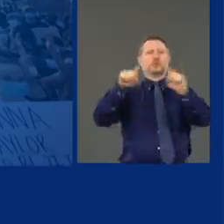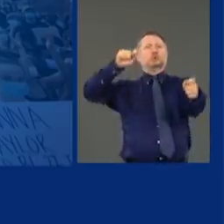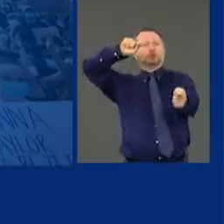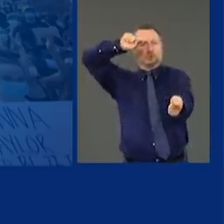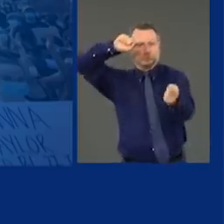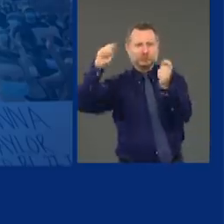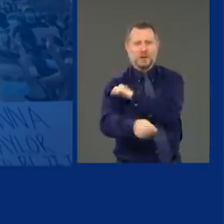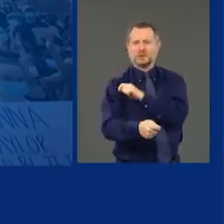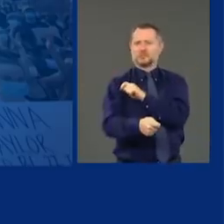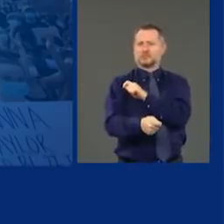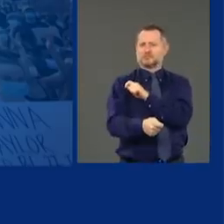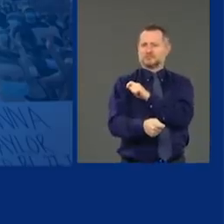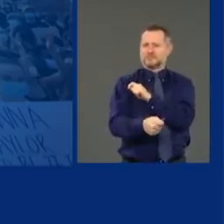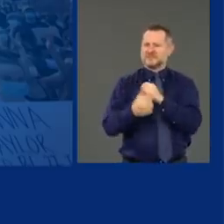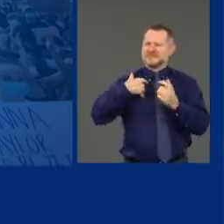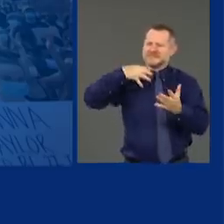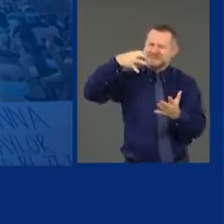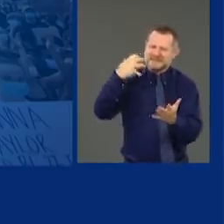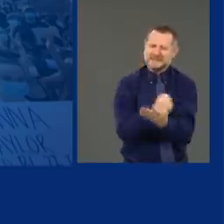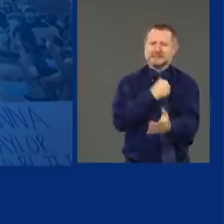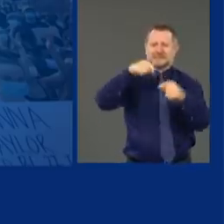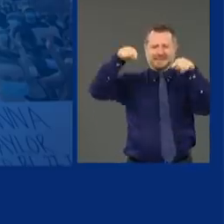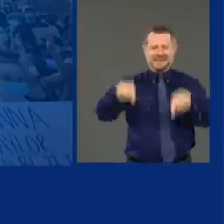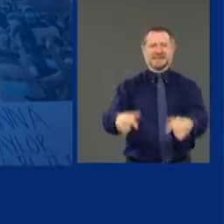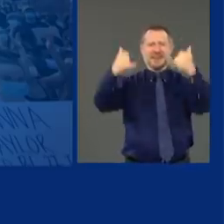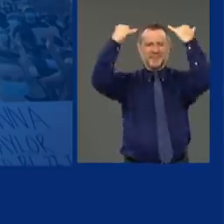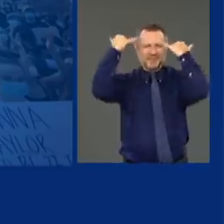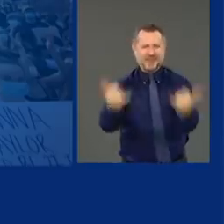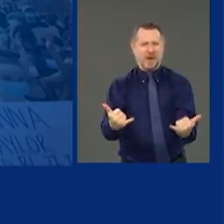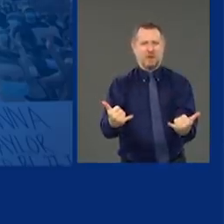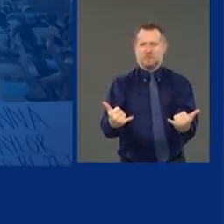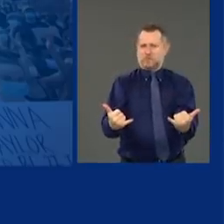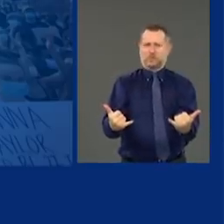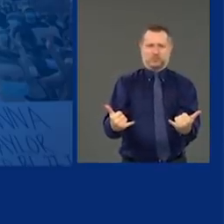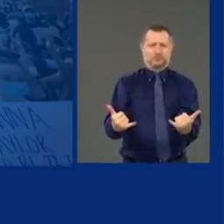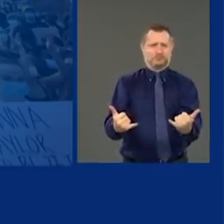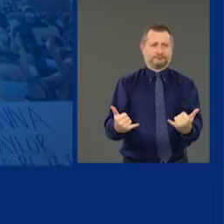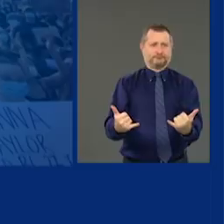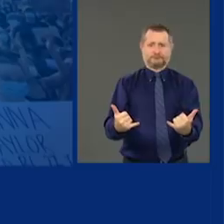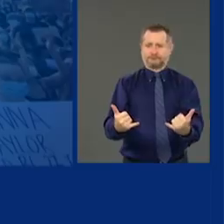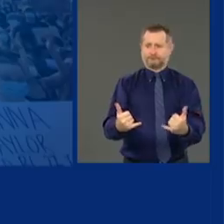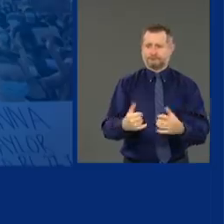seizing a day, seizing a moment. How do you say seize the moment in Latin?